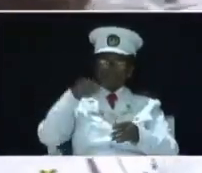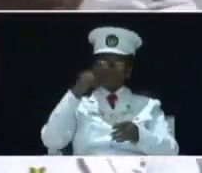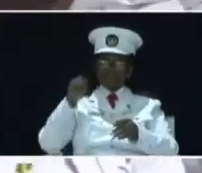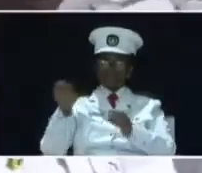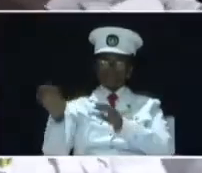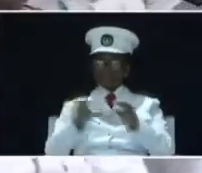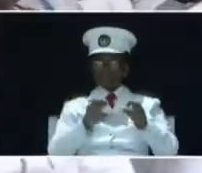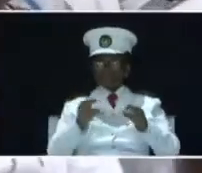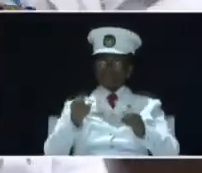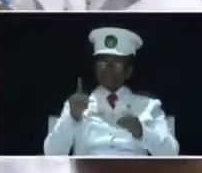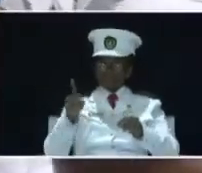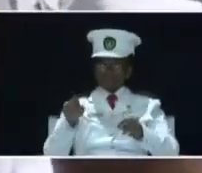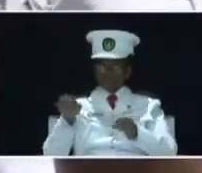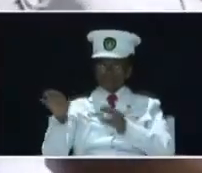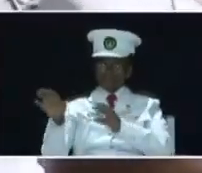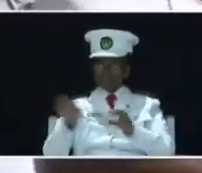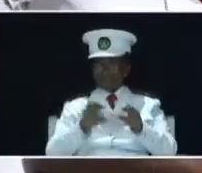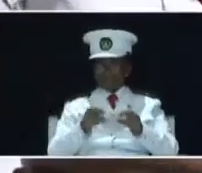do.